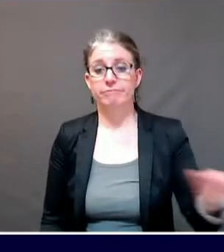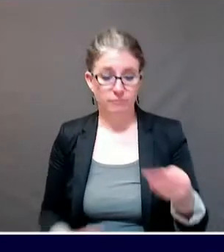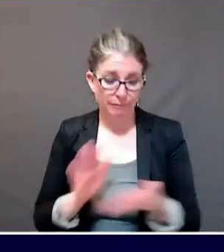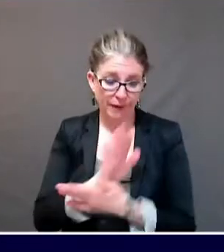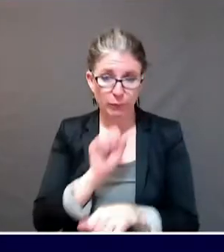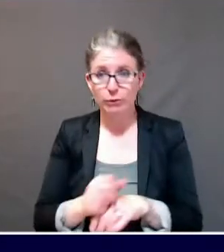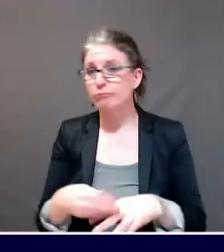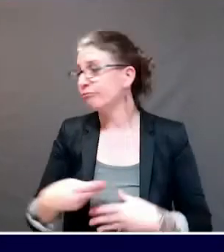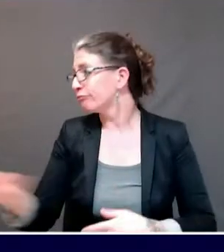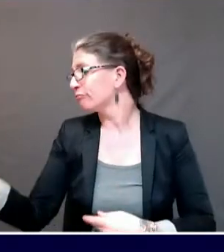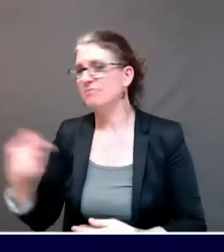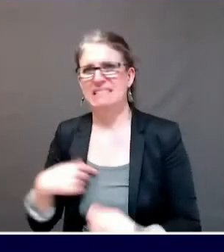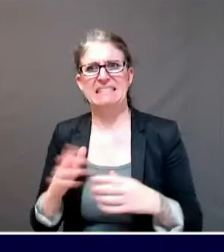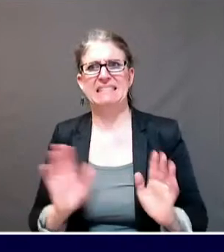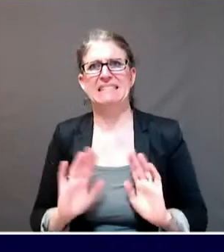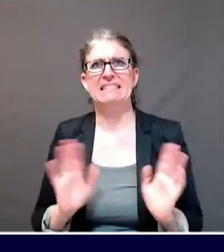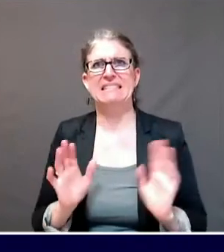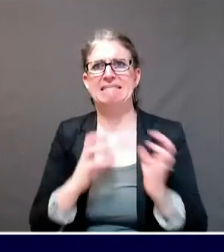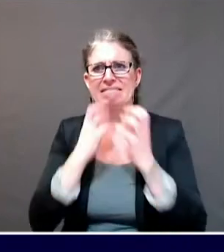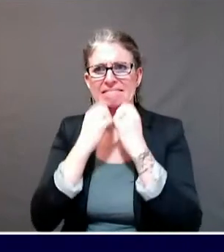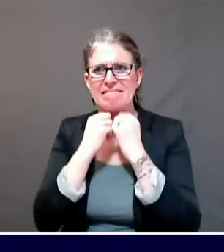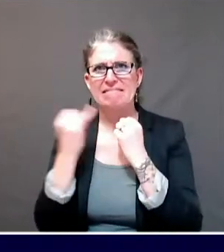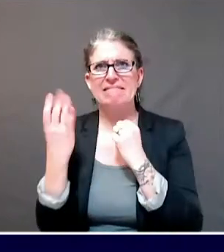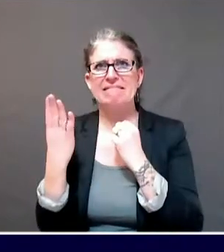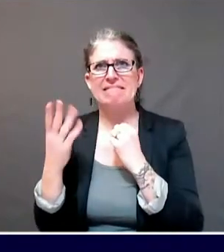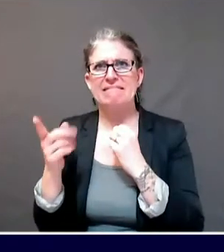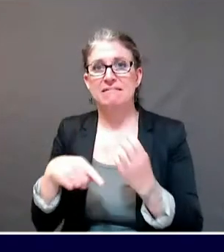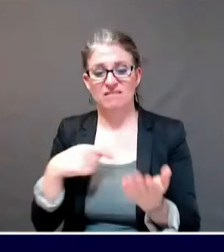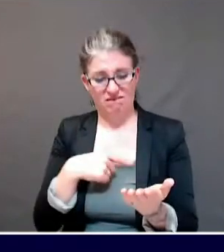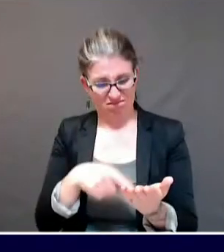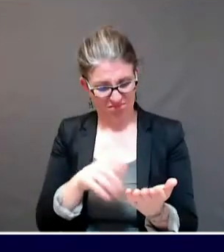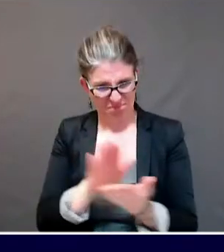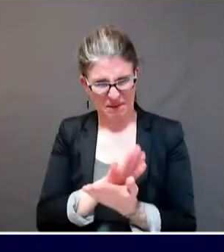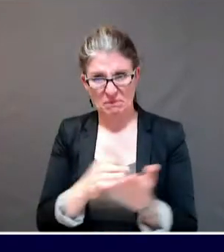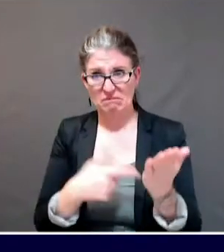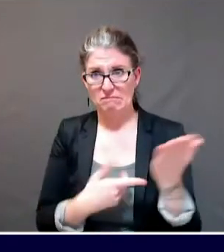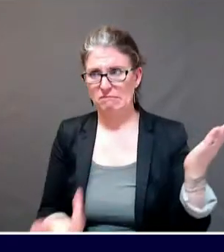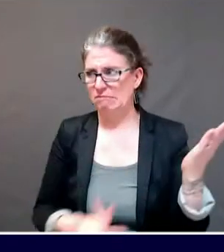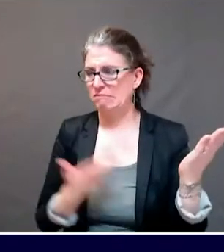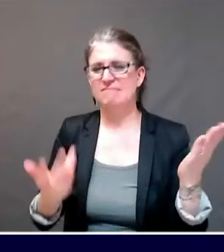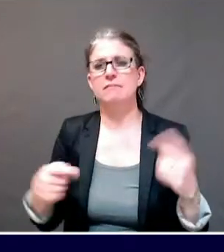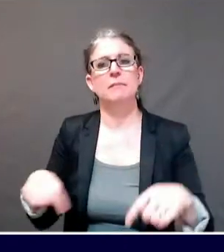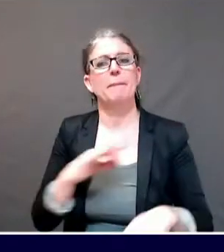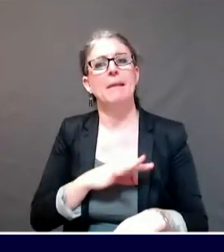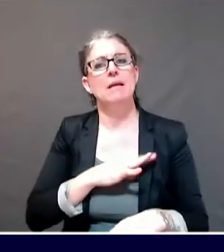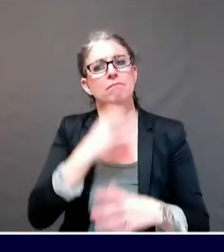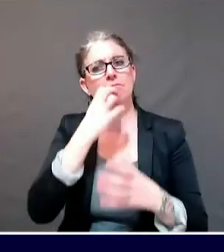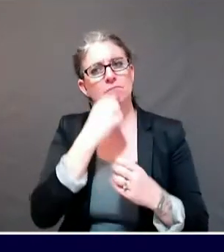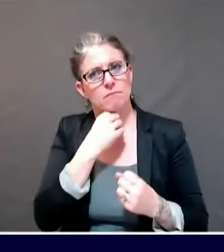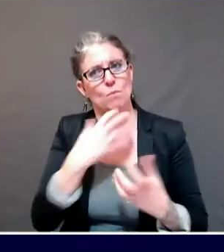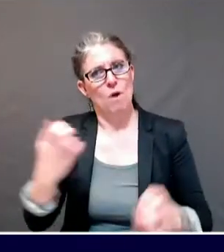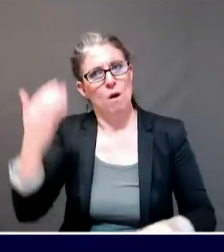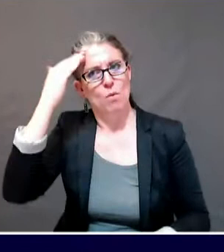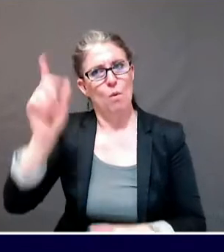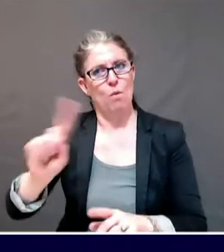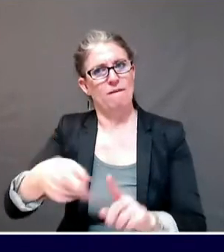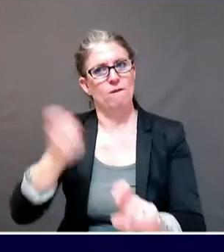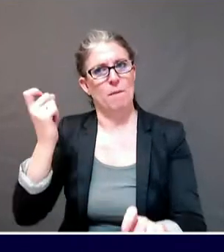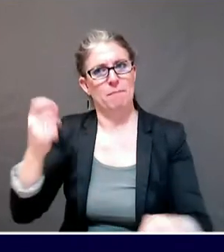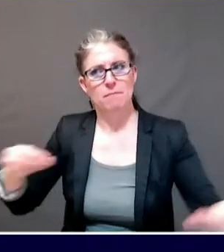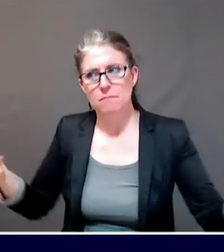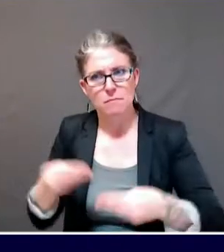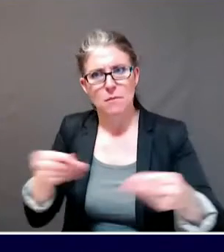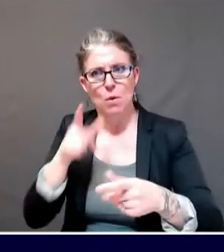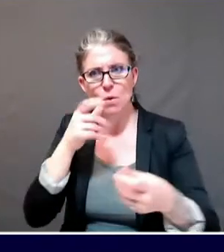that just tells you what to do. In Maine, we didn't think that was good. So what we've put into place in addition to what we were